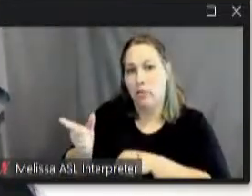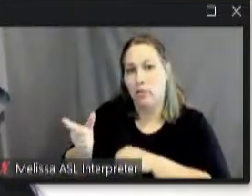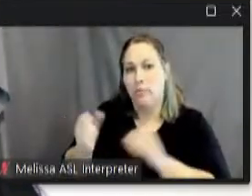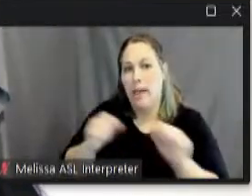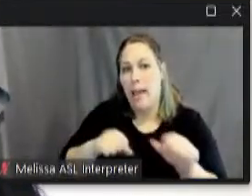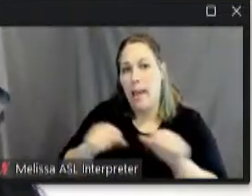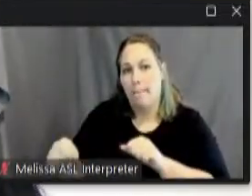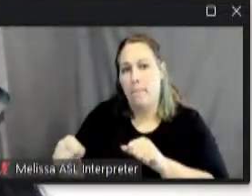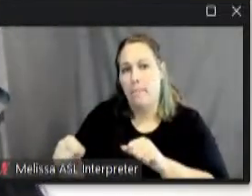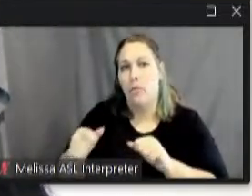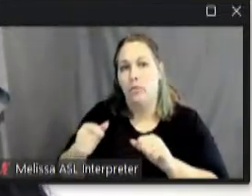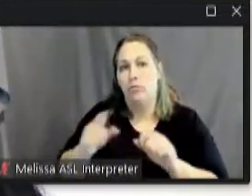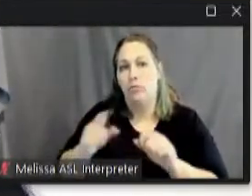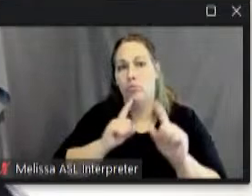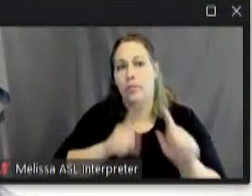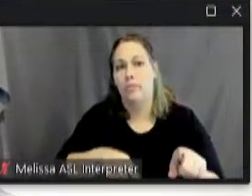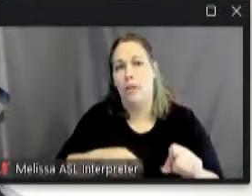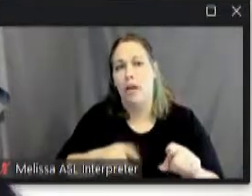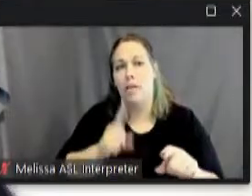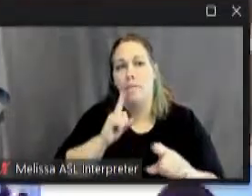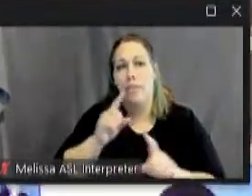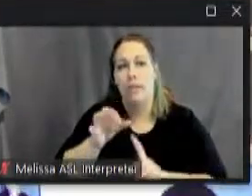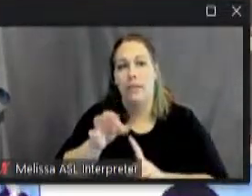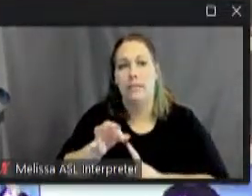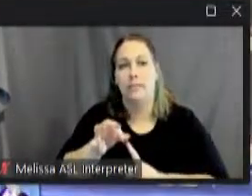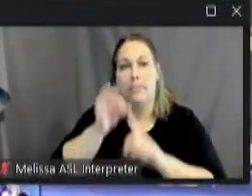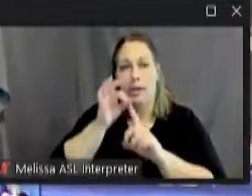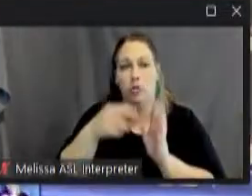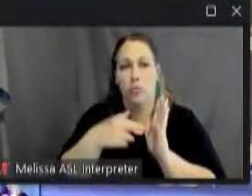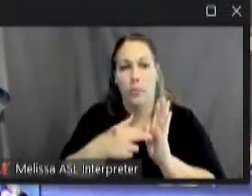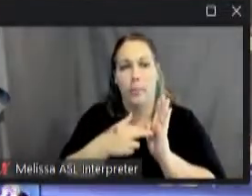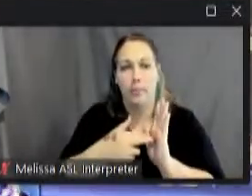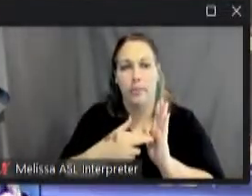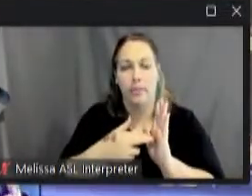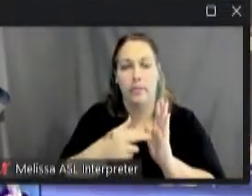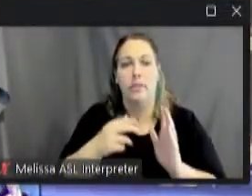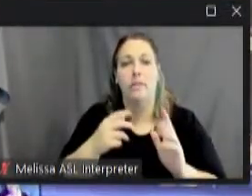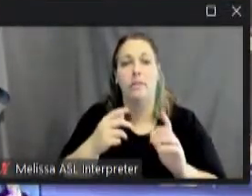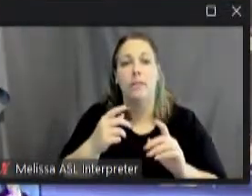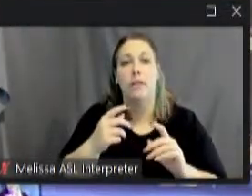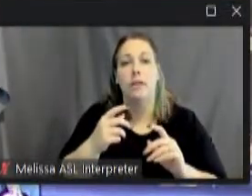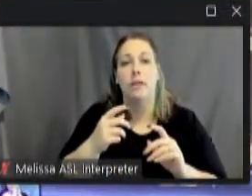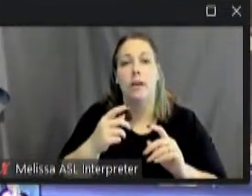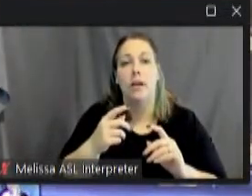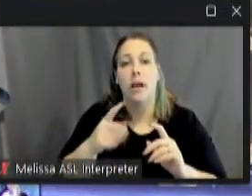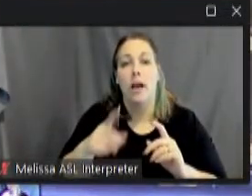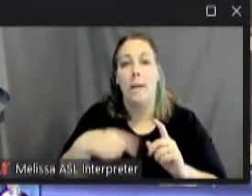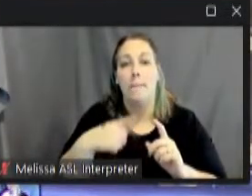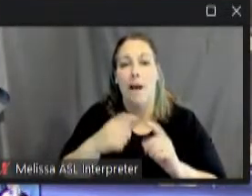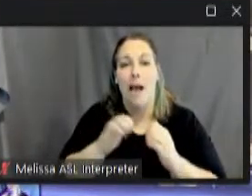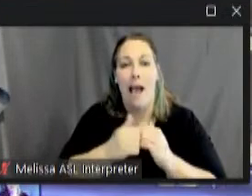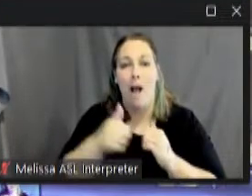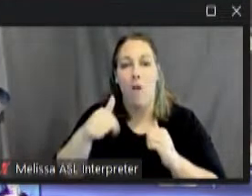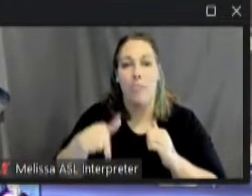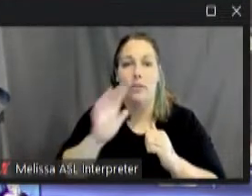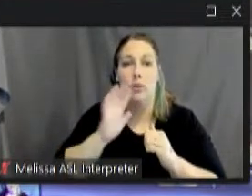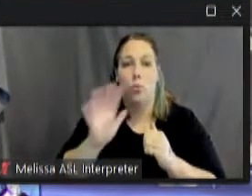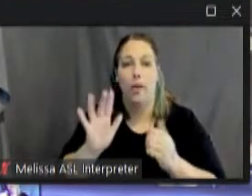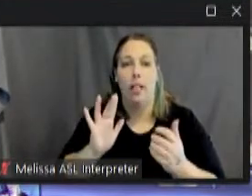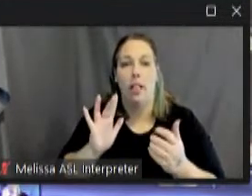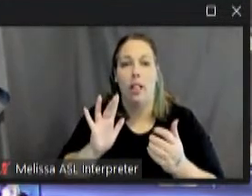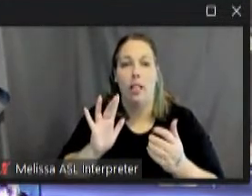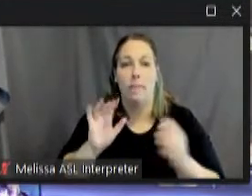by the Special Rapporteur on DESC about how this will reach the entire nation. Thank